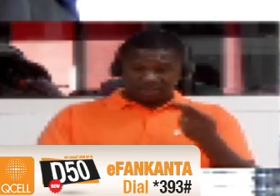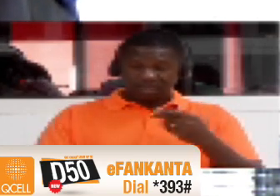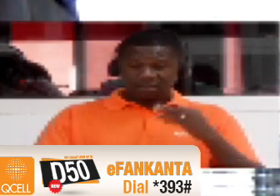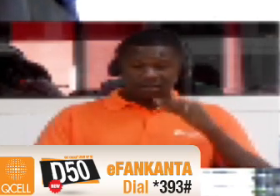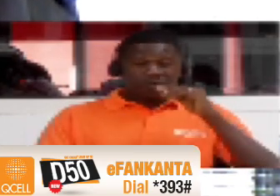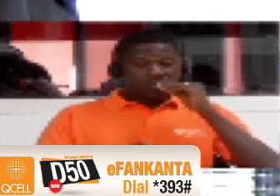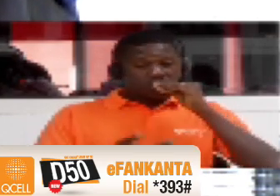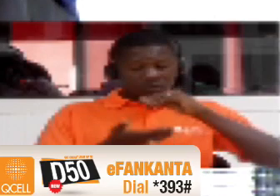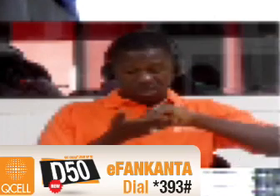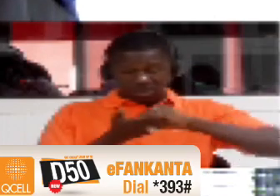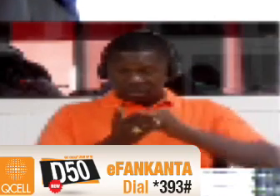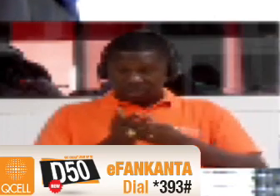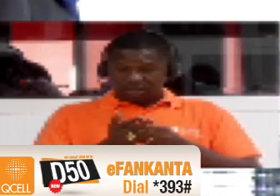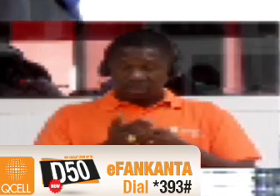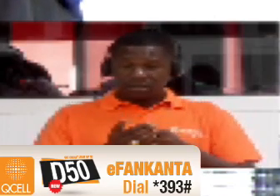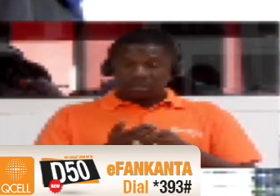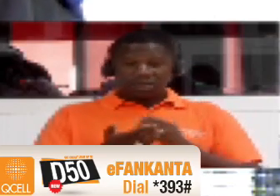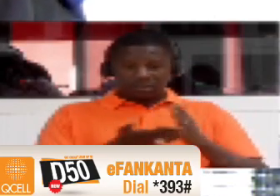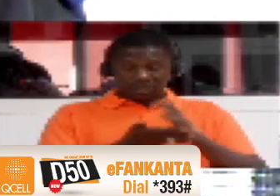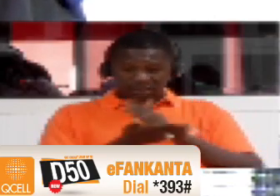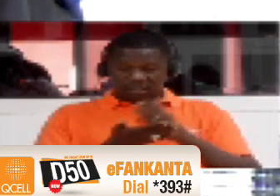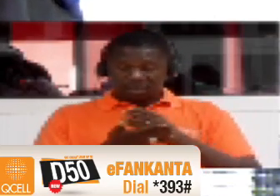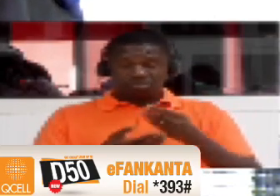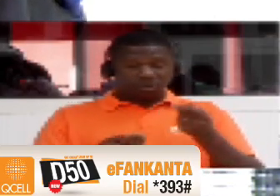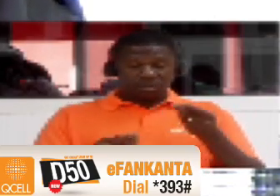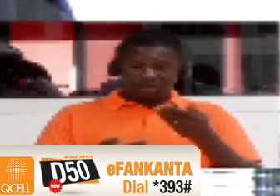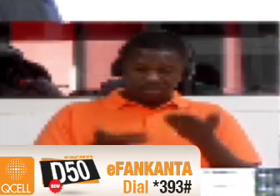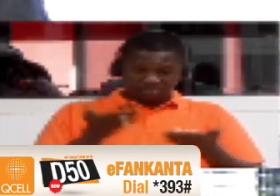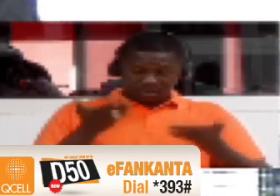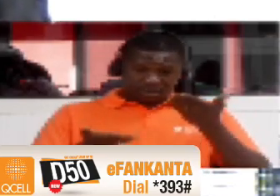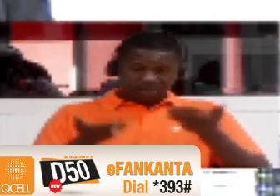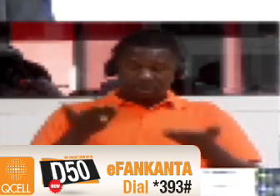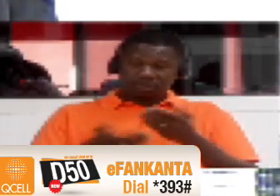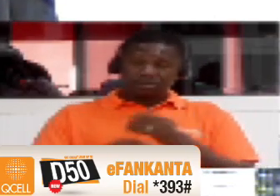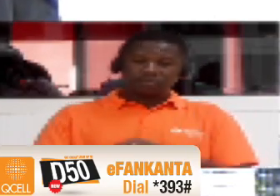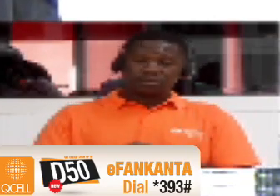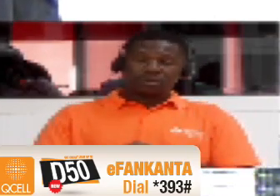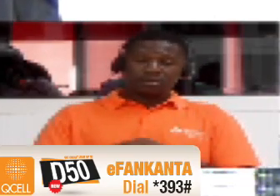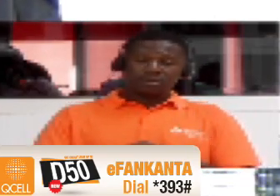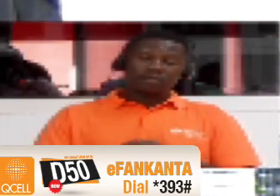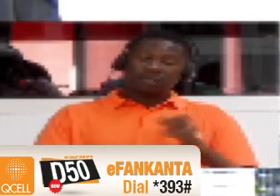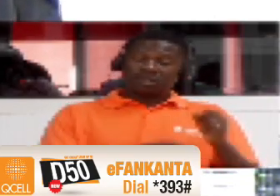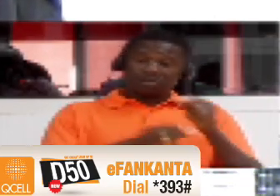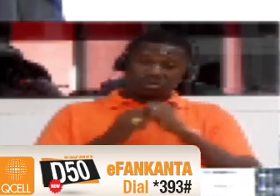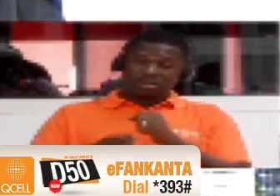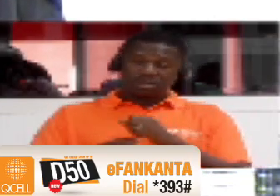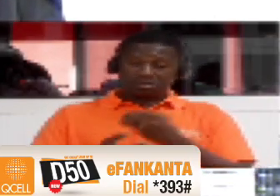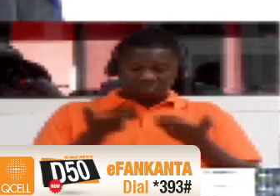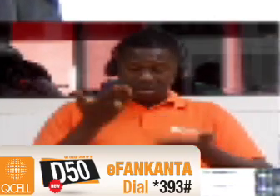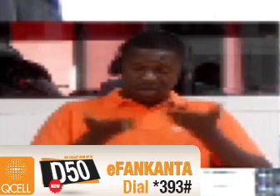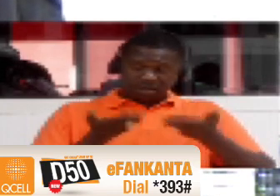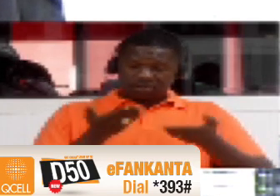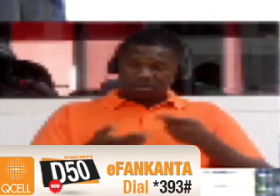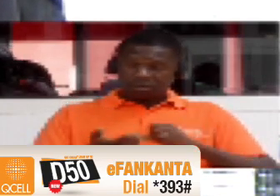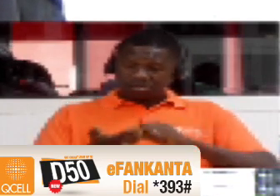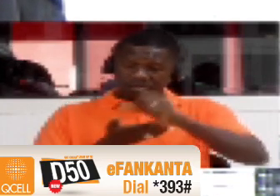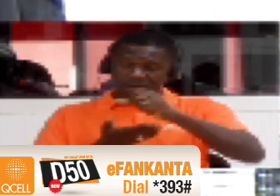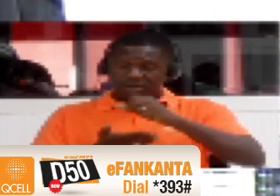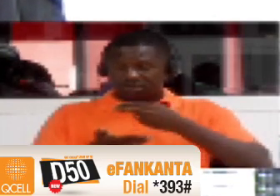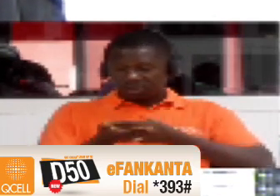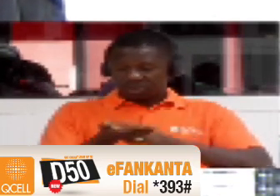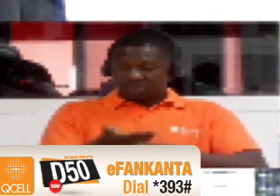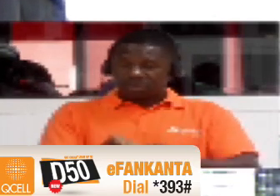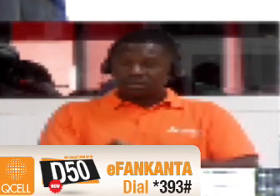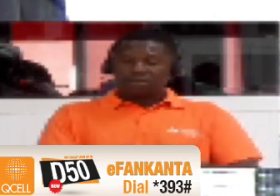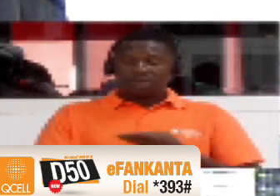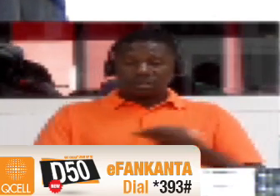share the money and there's left over, so they took that remainder, the balance, go buy a sheep and